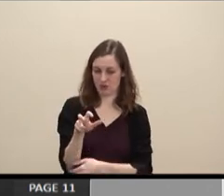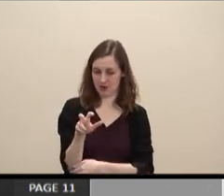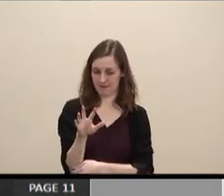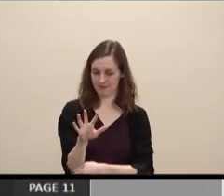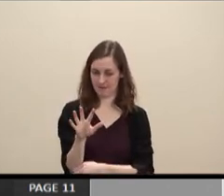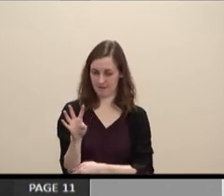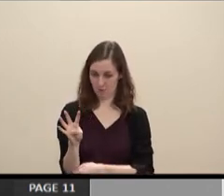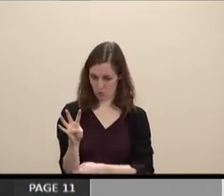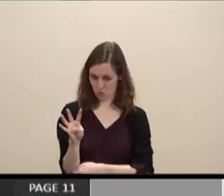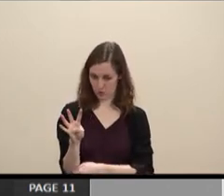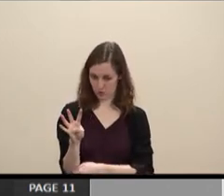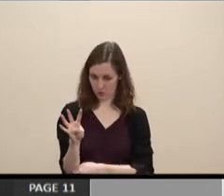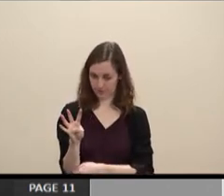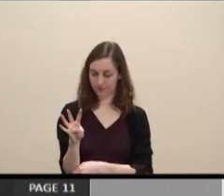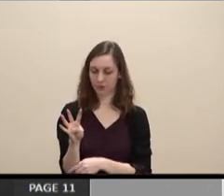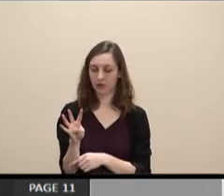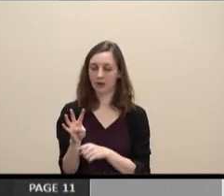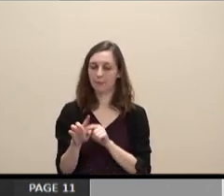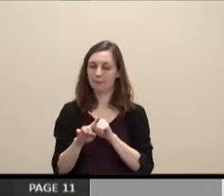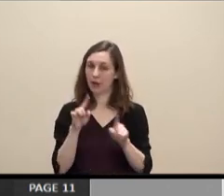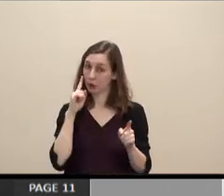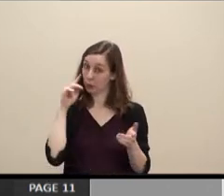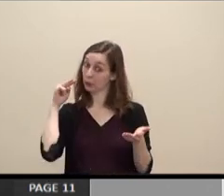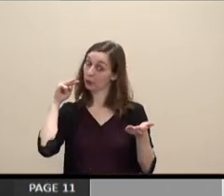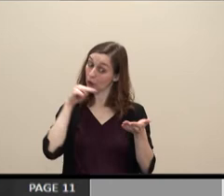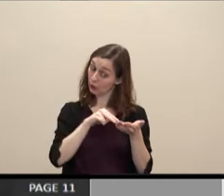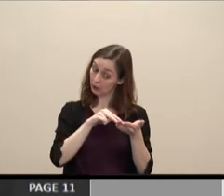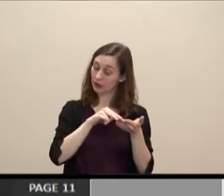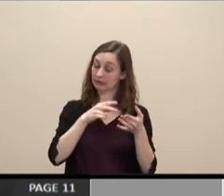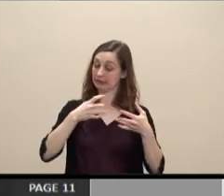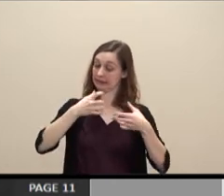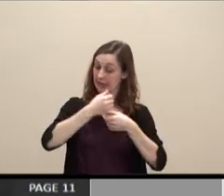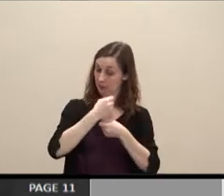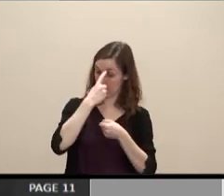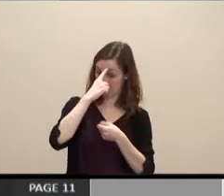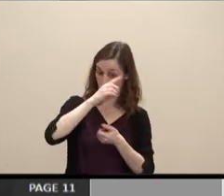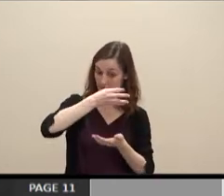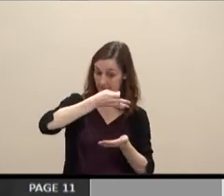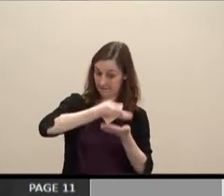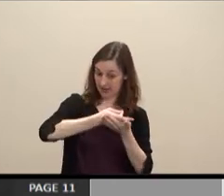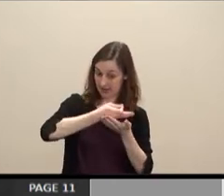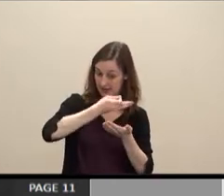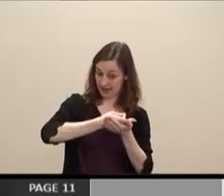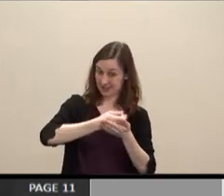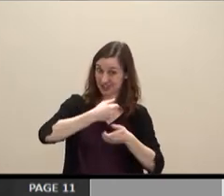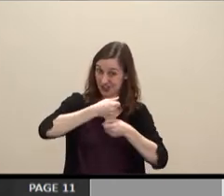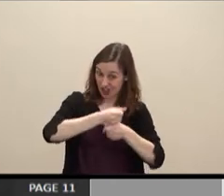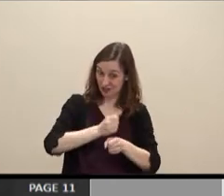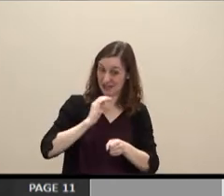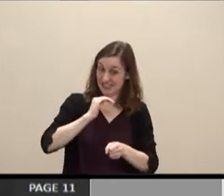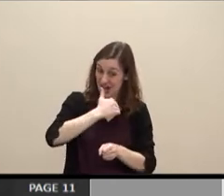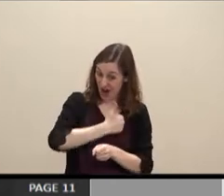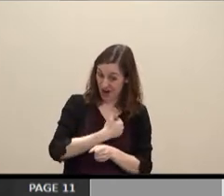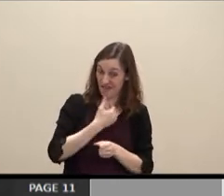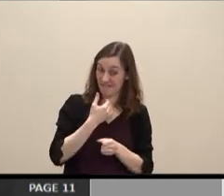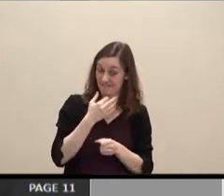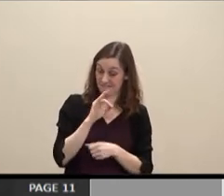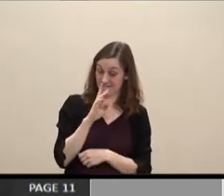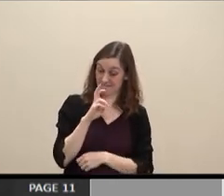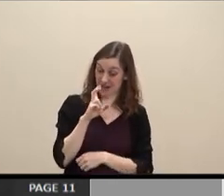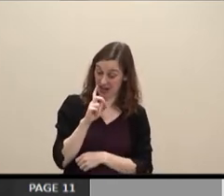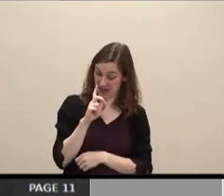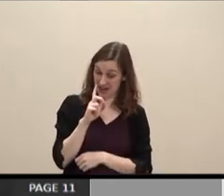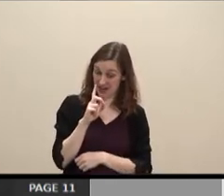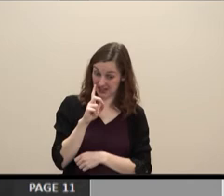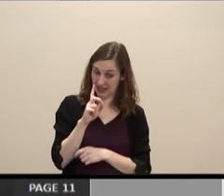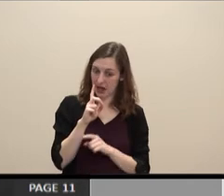13,354. When you look at the summary of finances that generates our funding, you're going to see an